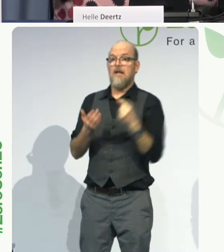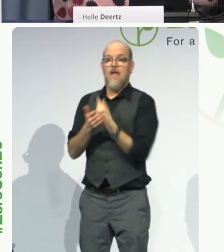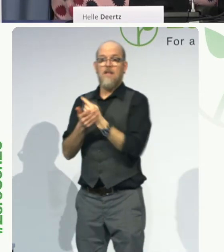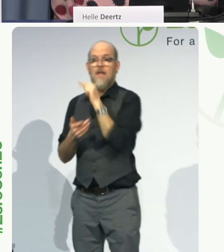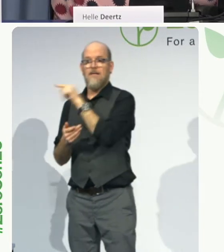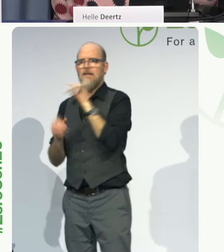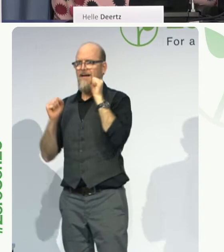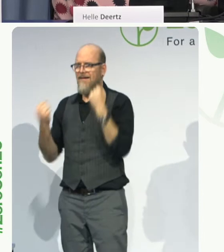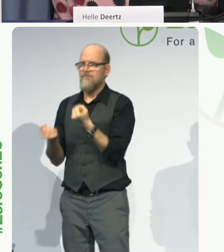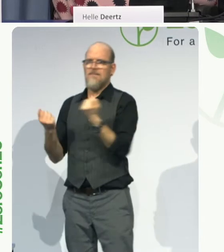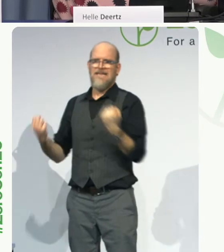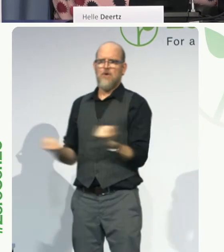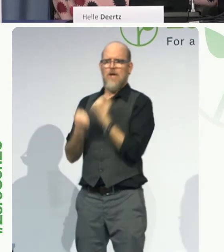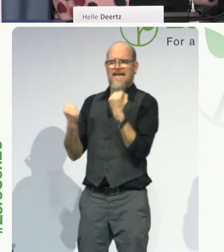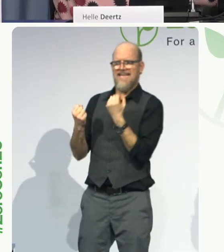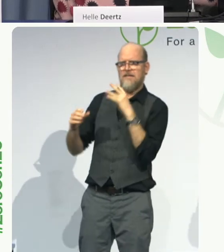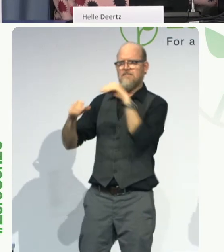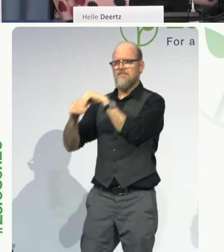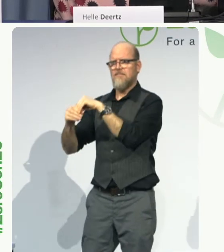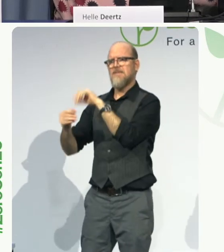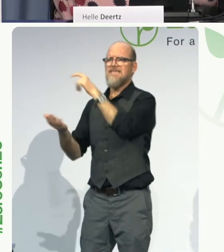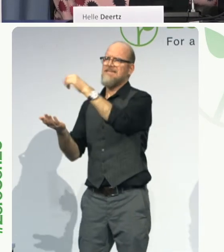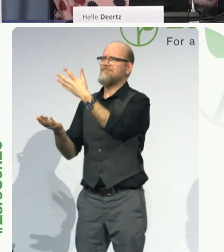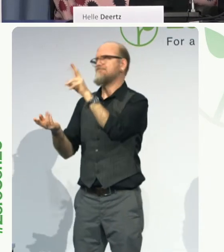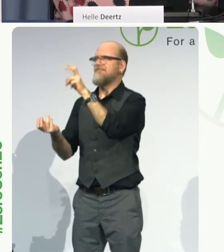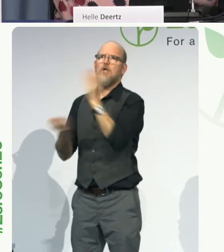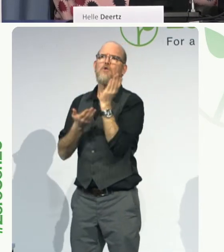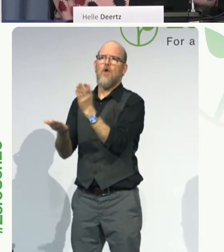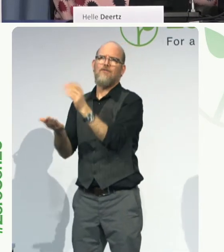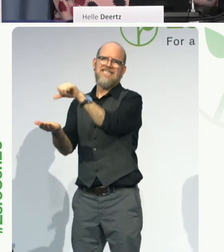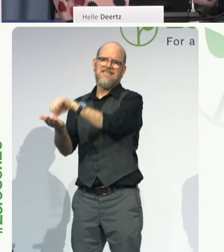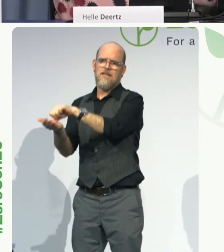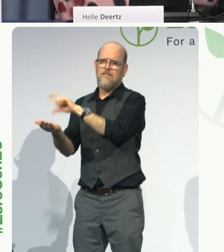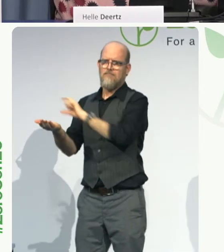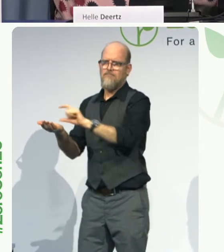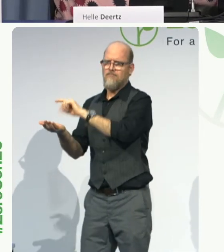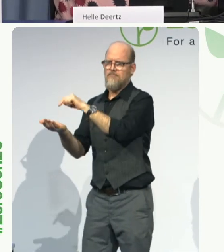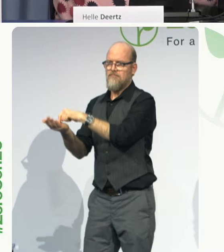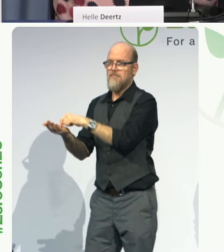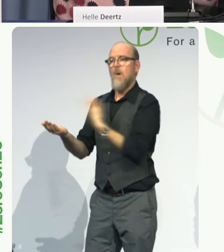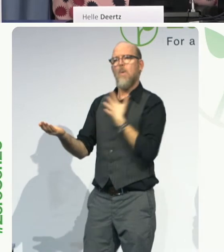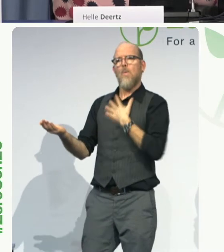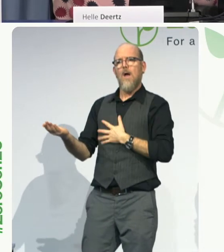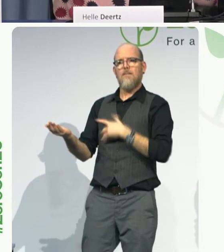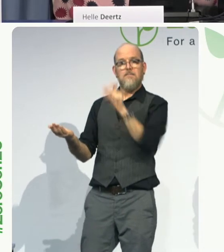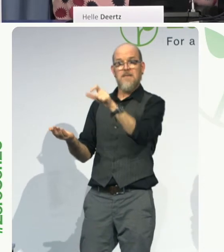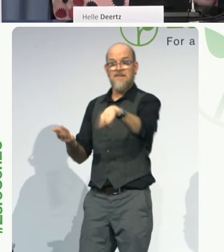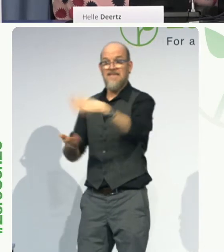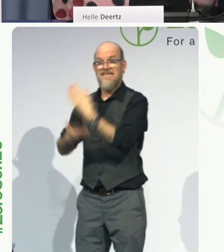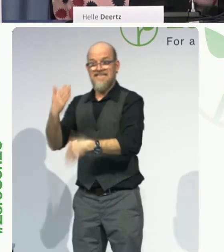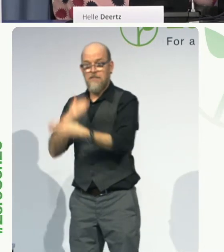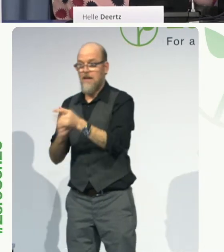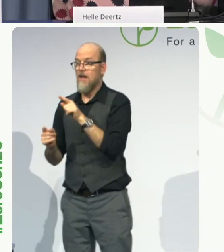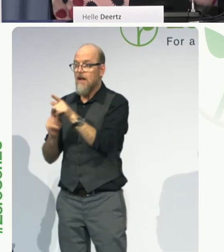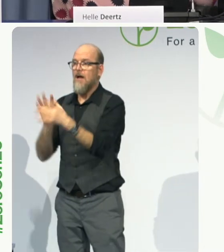have different sourcing channels to reach out to people with disabilities, and accessibility is a core principle in